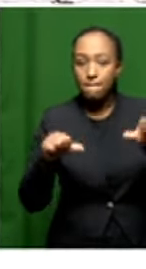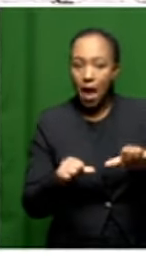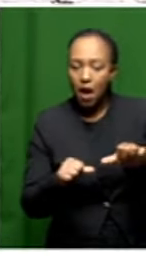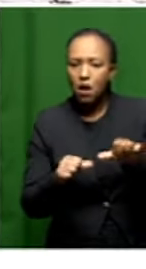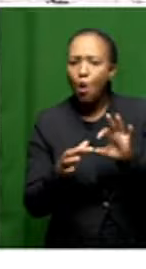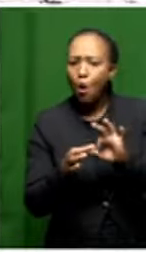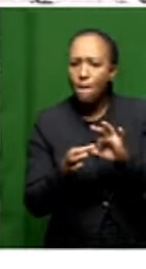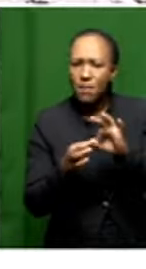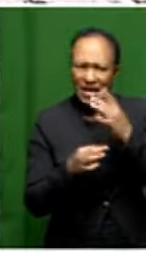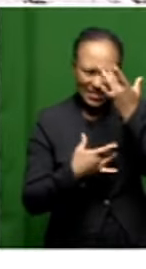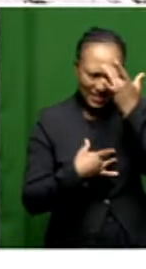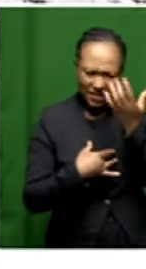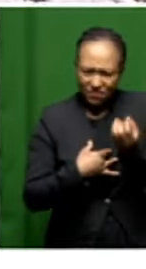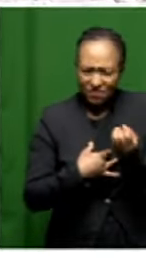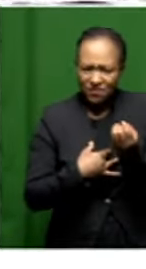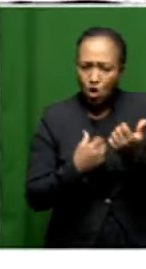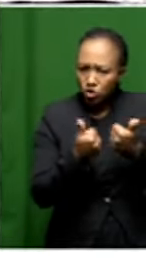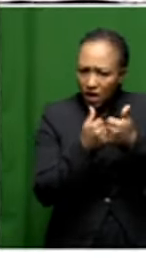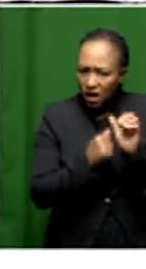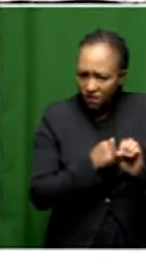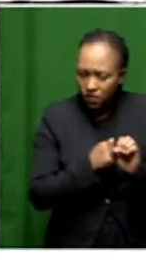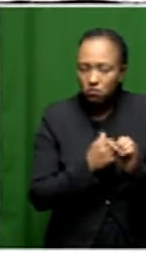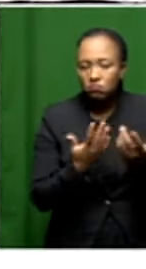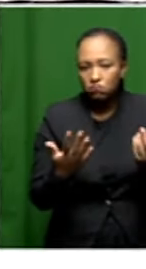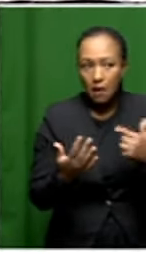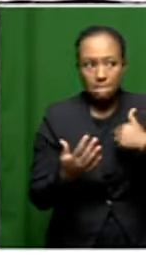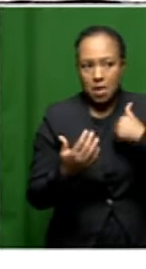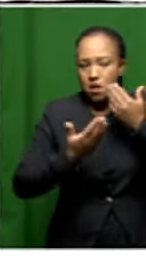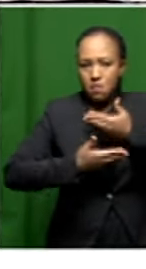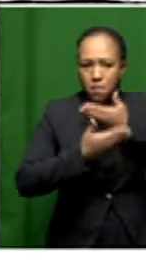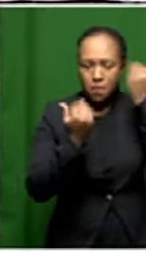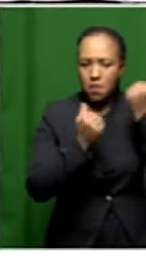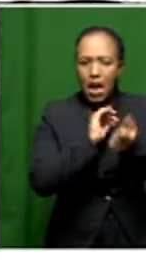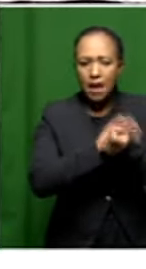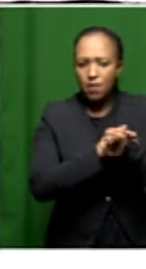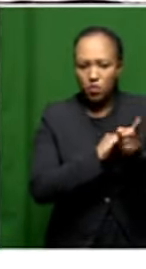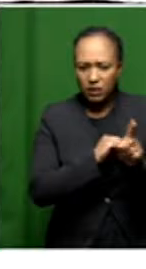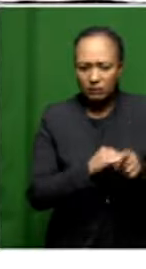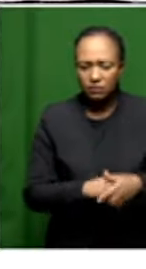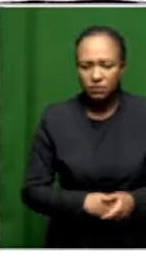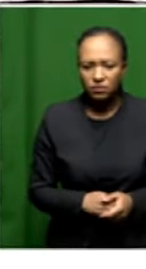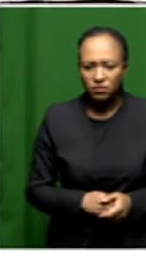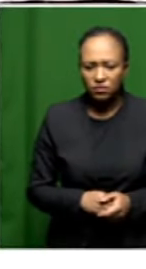with complications and they experience challenges, and I am not aware of what has happened.